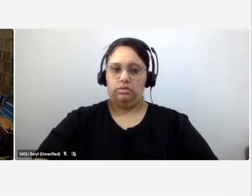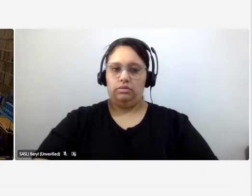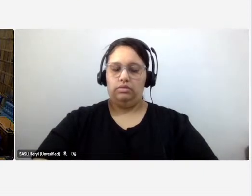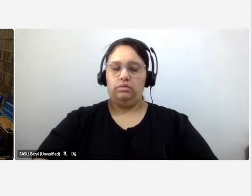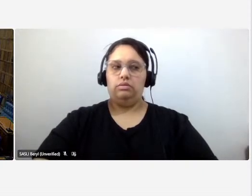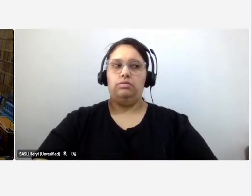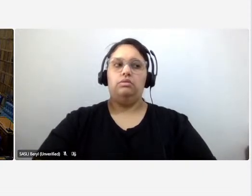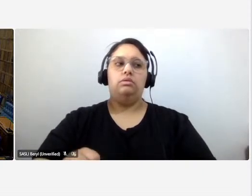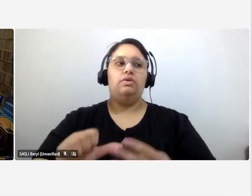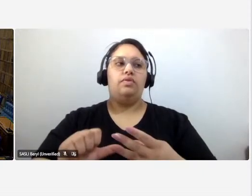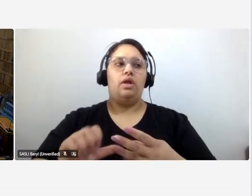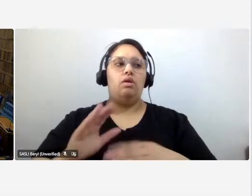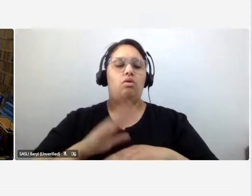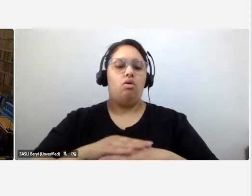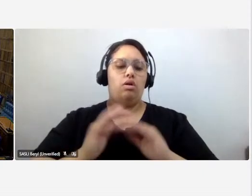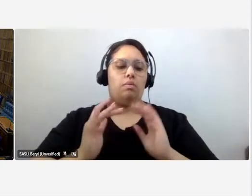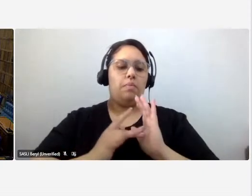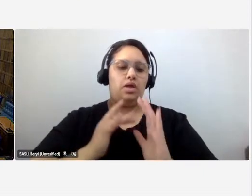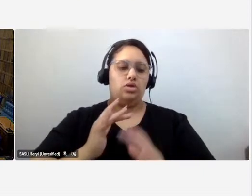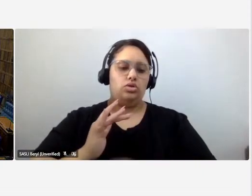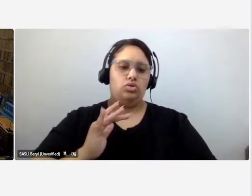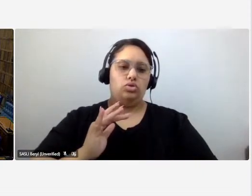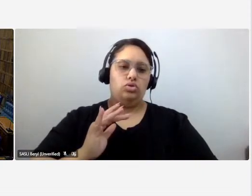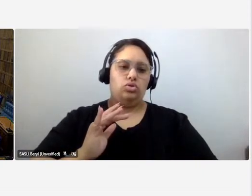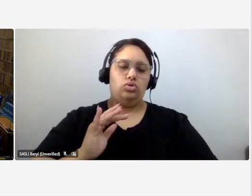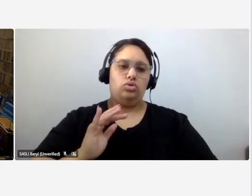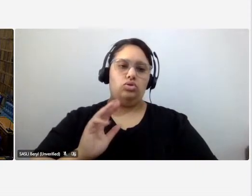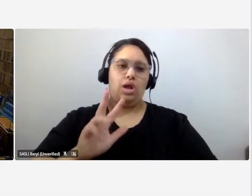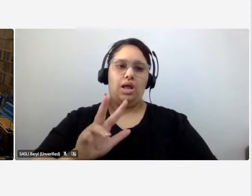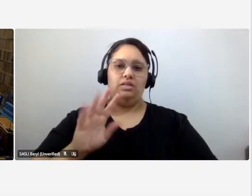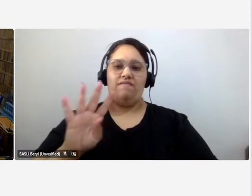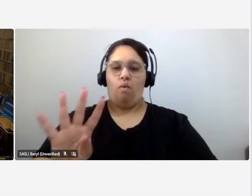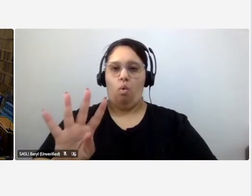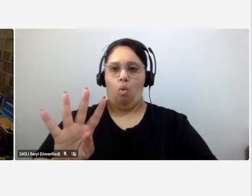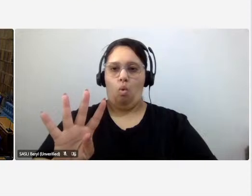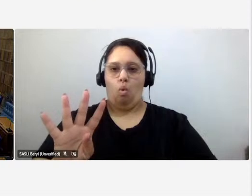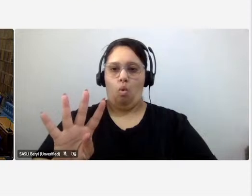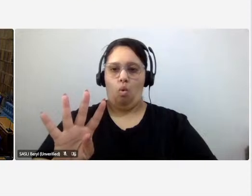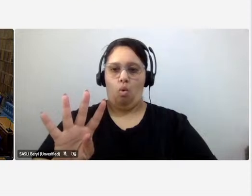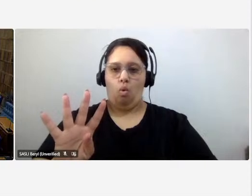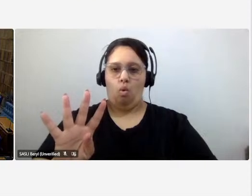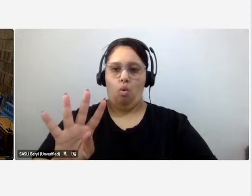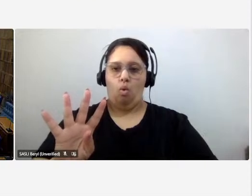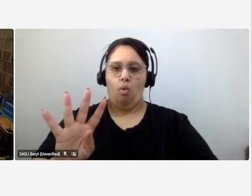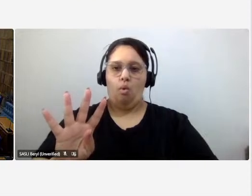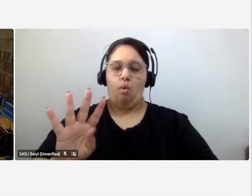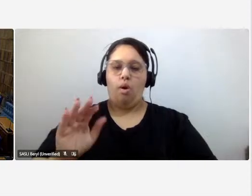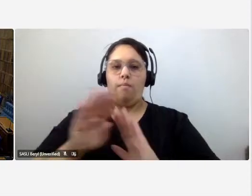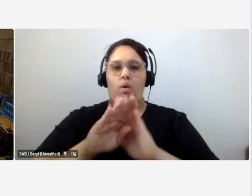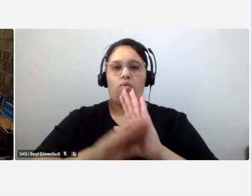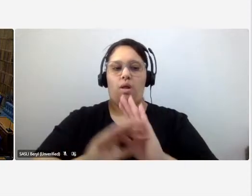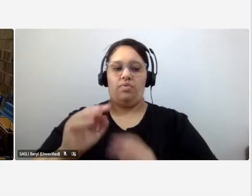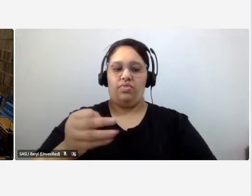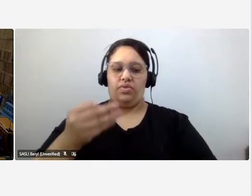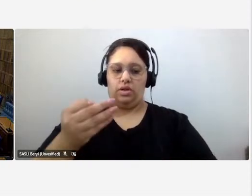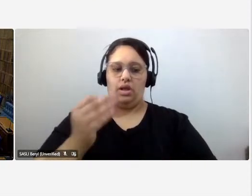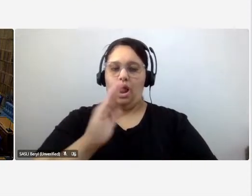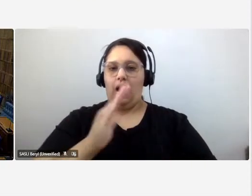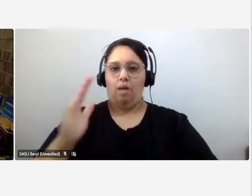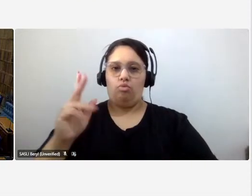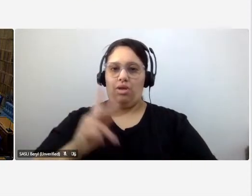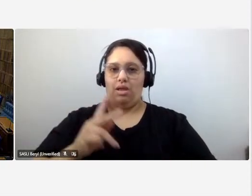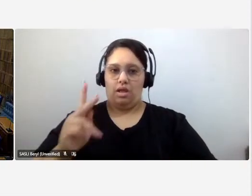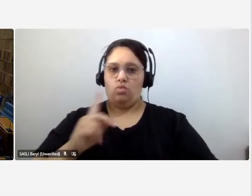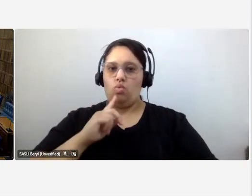Then on page 84, program 3, libraries again, talking